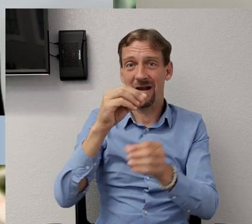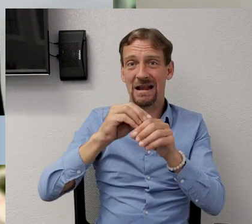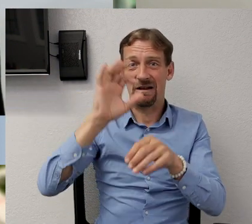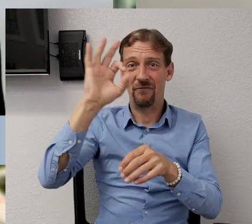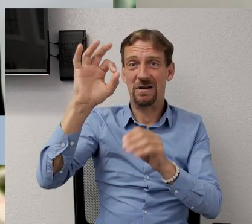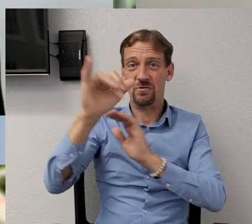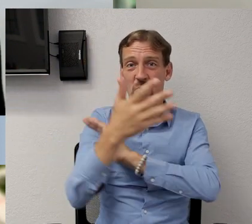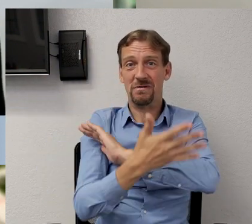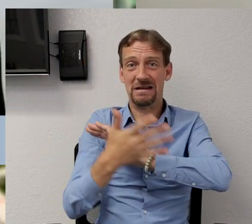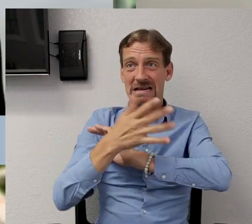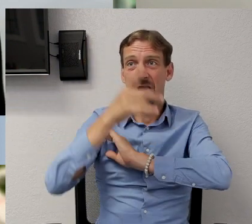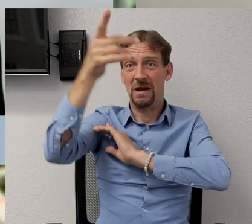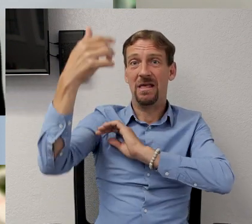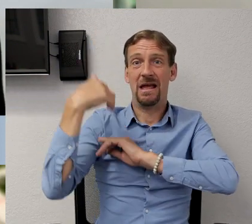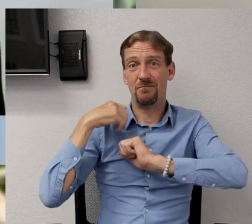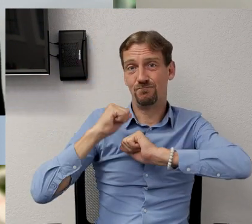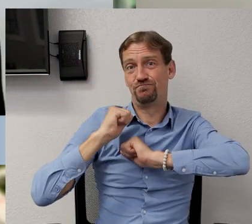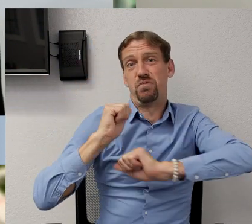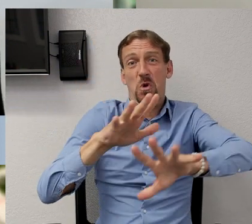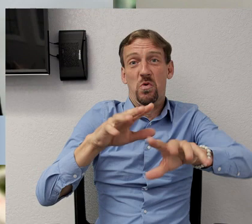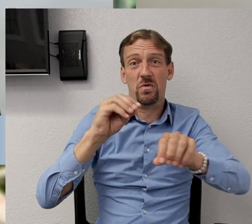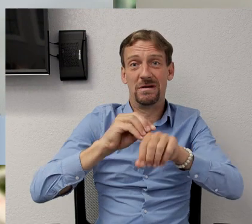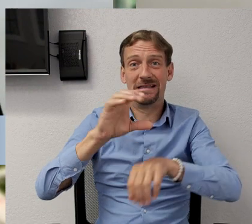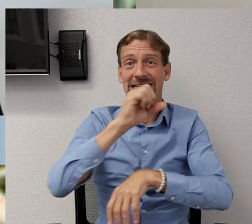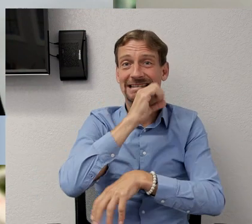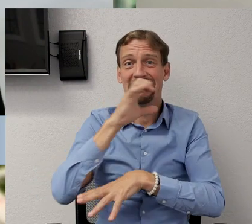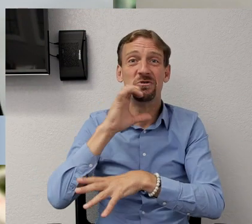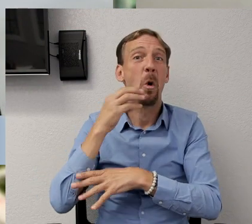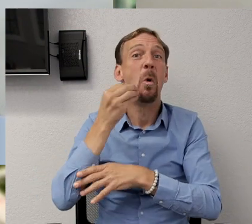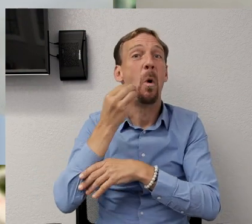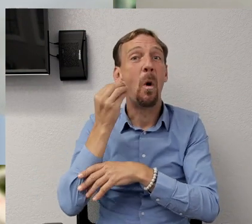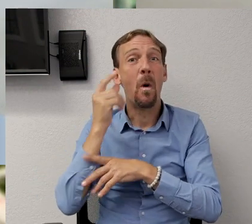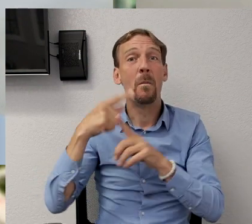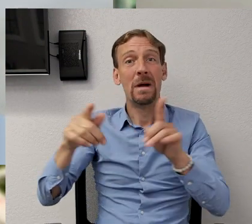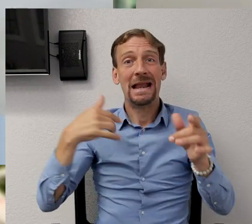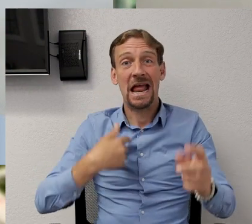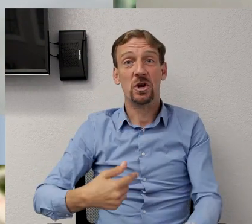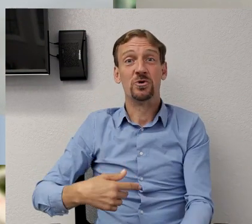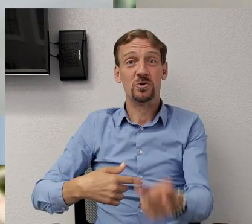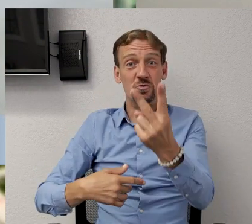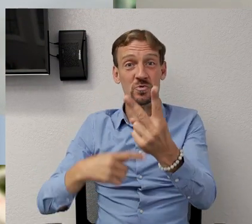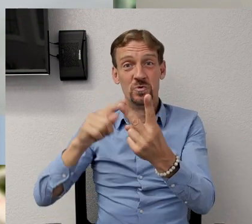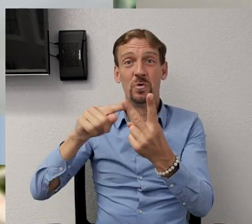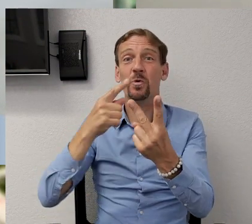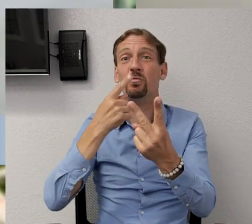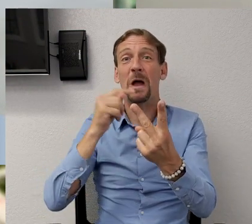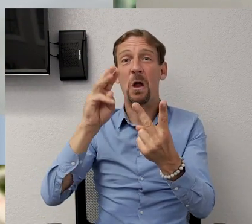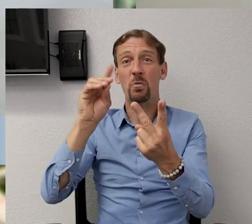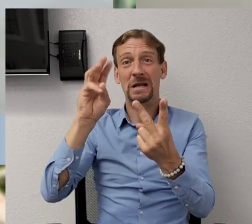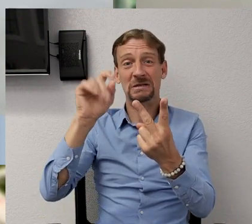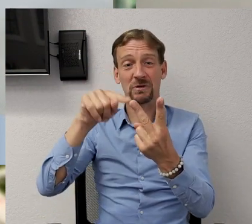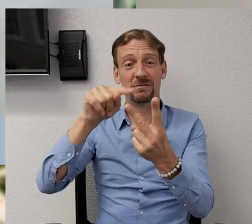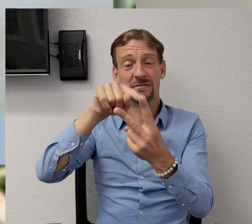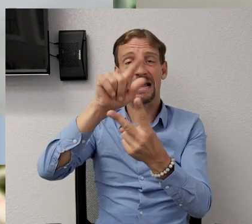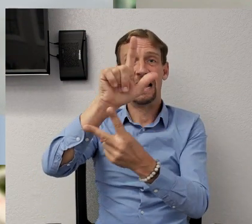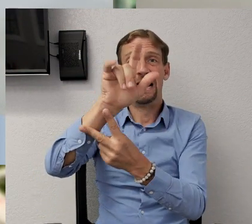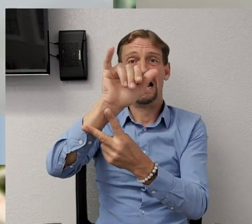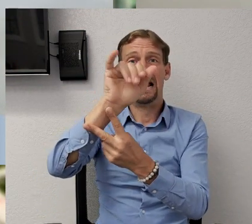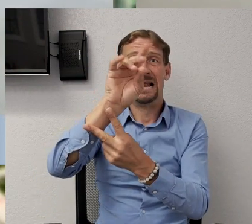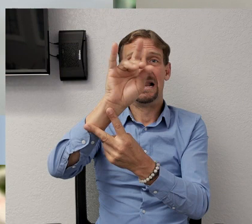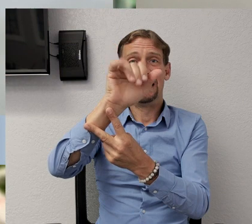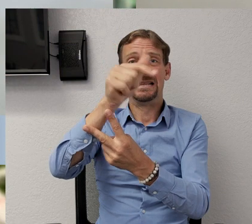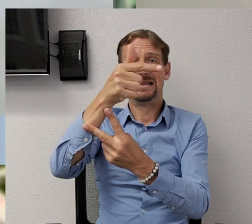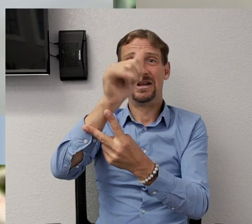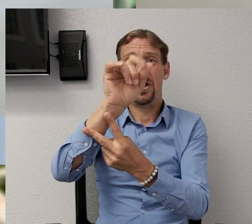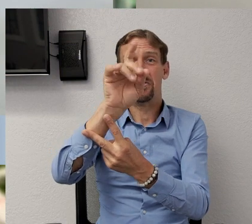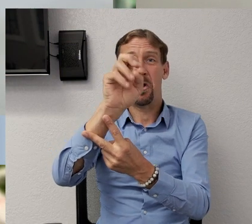Fresno County that had an outbreak. But we've actually had 2 now, the Redwood Springs and the Lindsay Gardens.